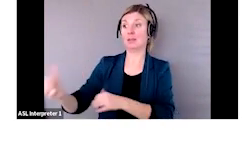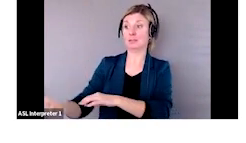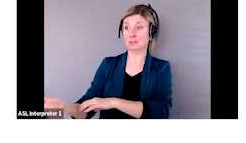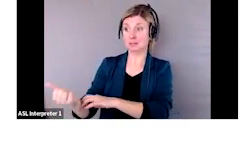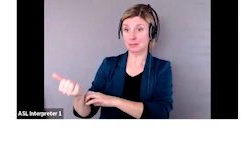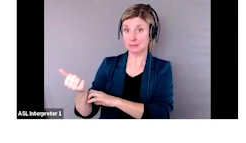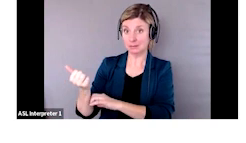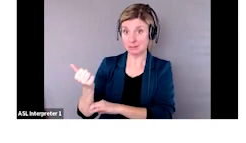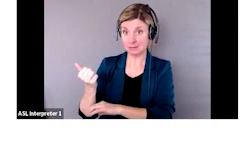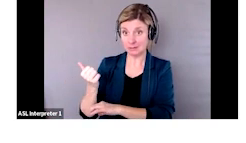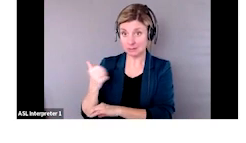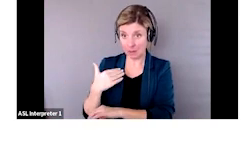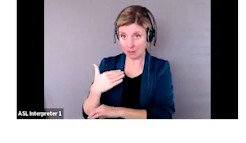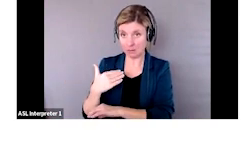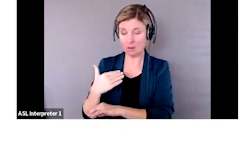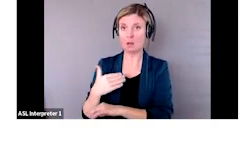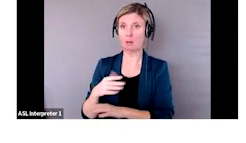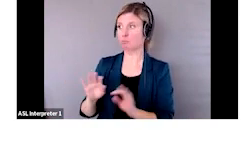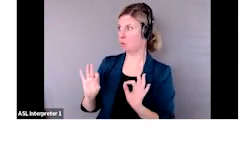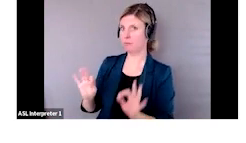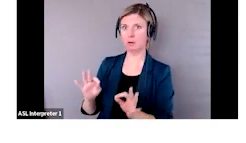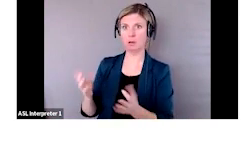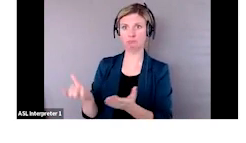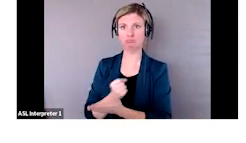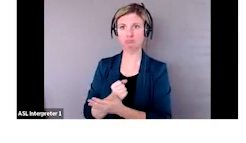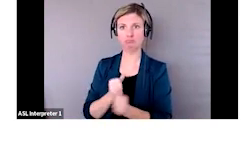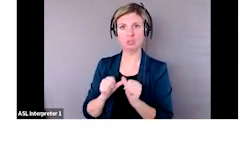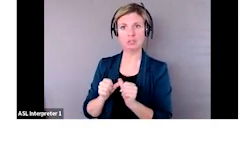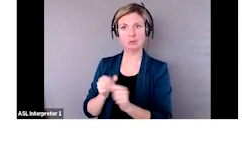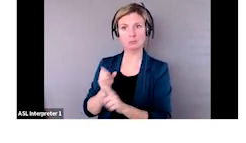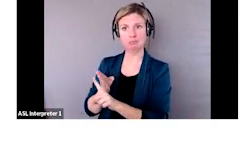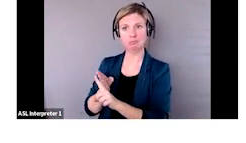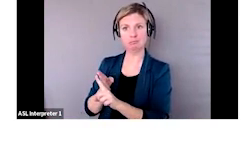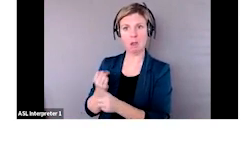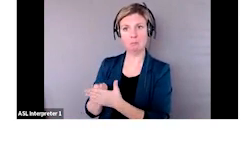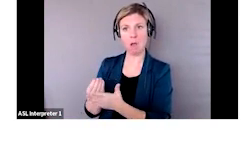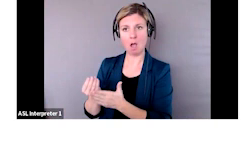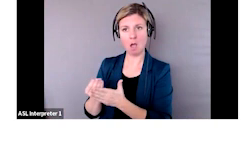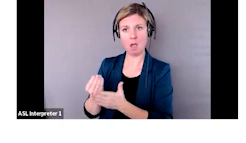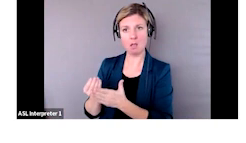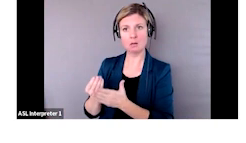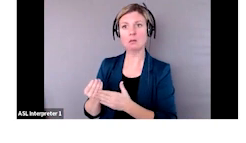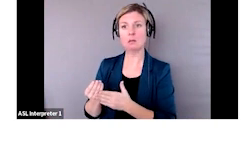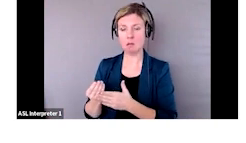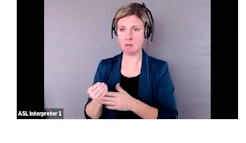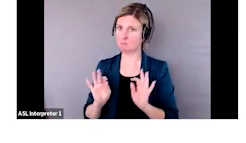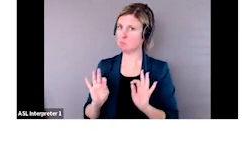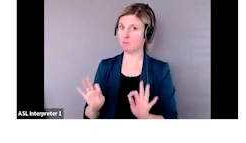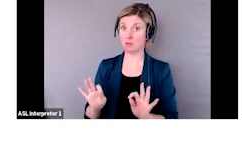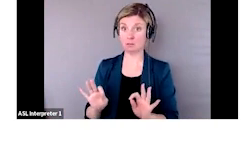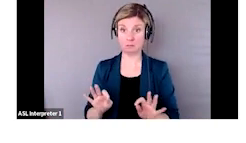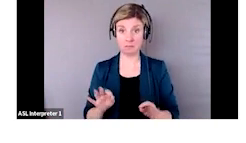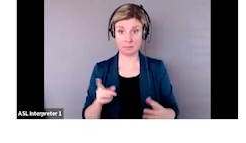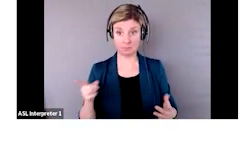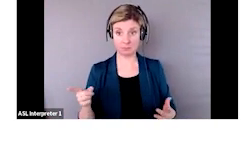you get national distribution with Amazon out of the gate. I tell people, if I have 100 of your